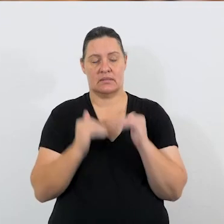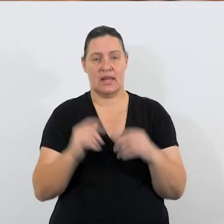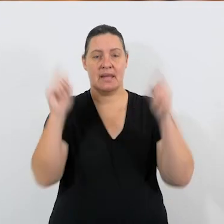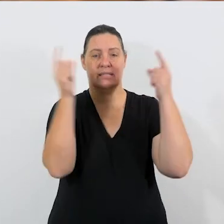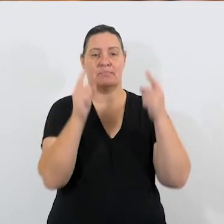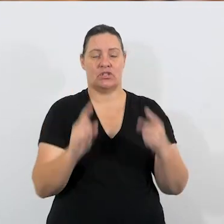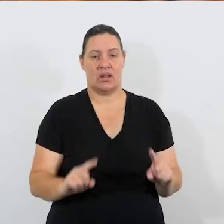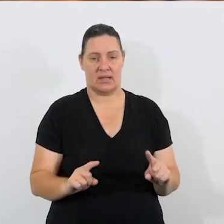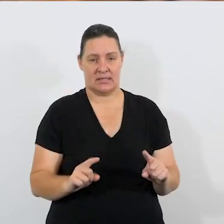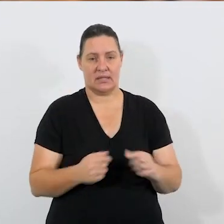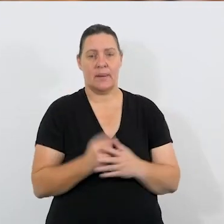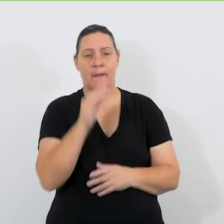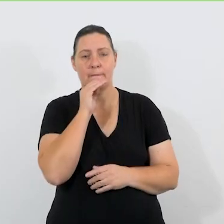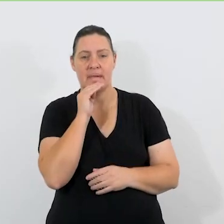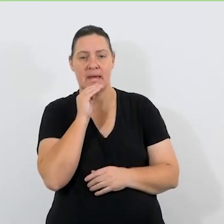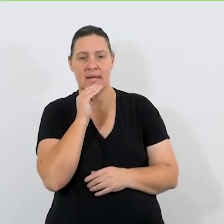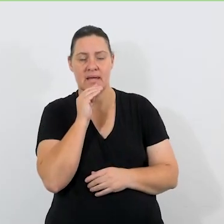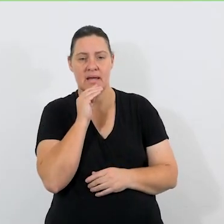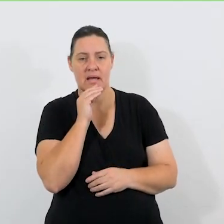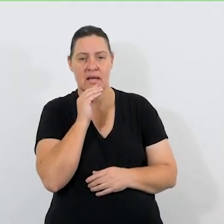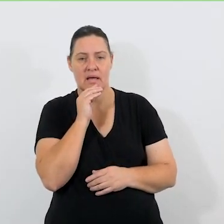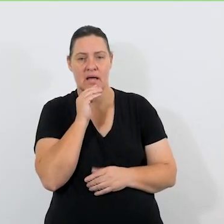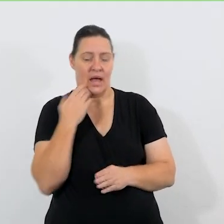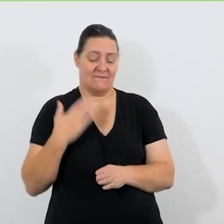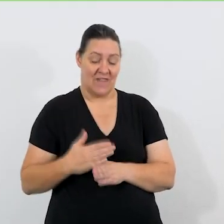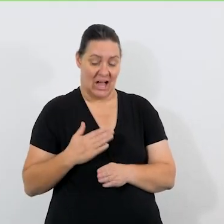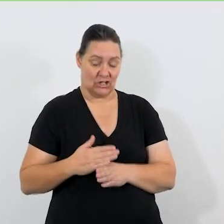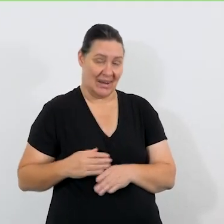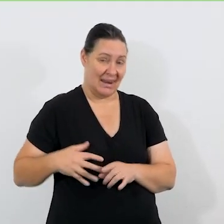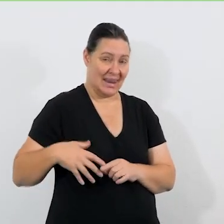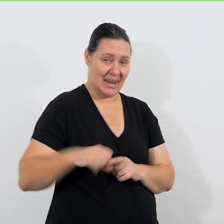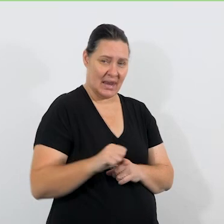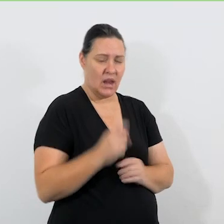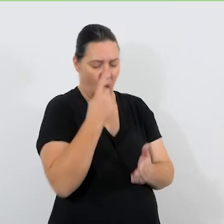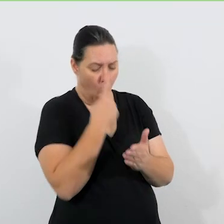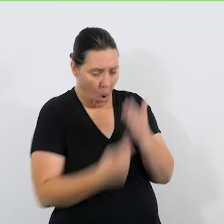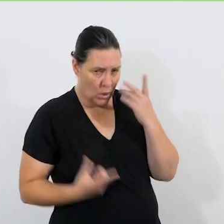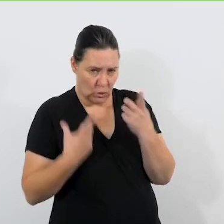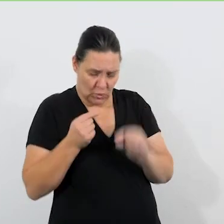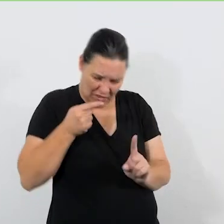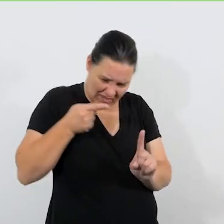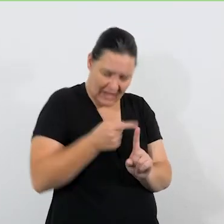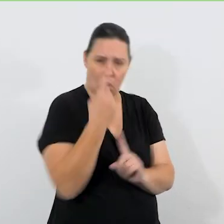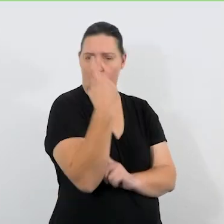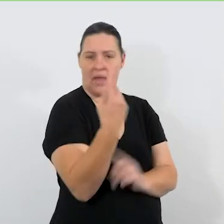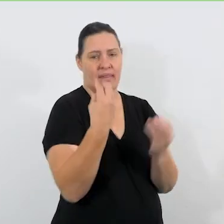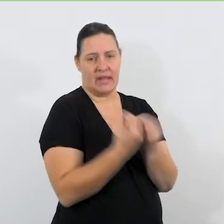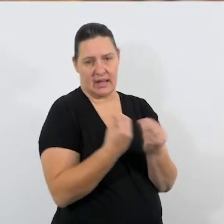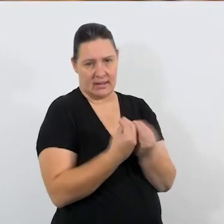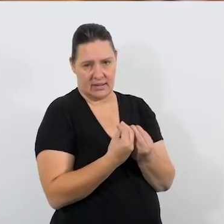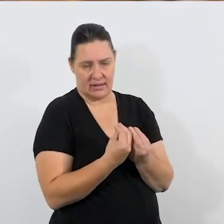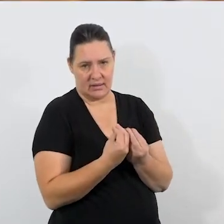is specialized, which is to take on a particular function and only perform that function. So